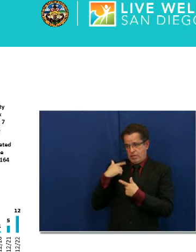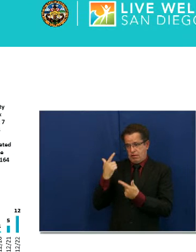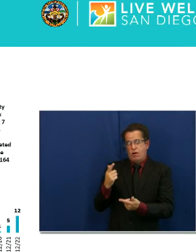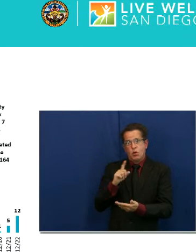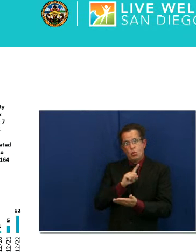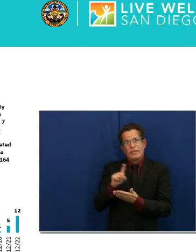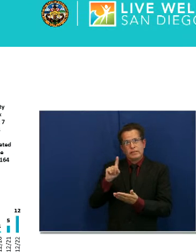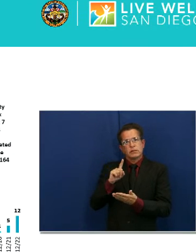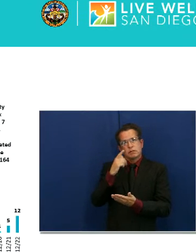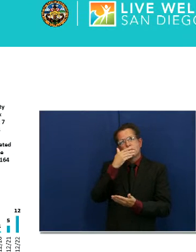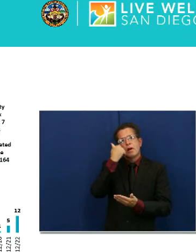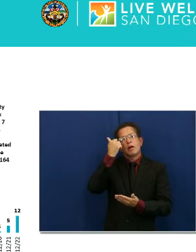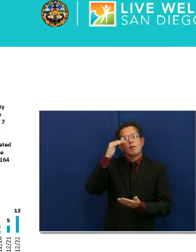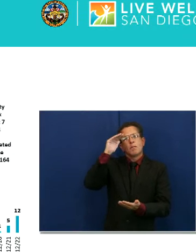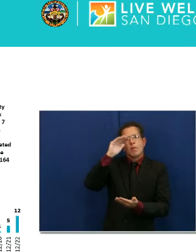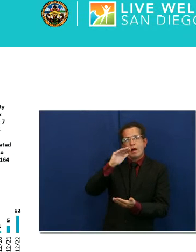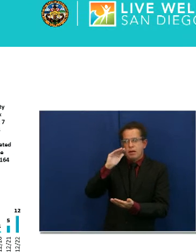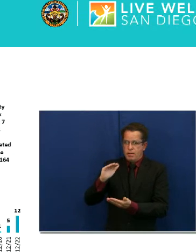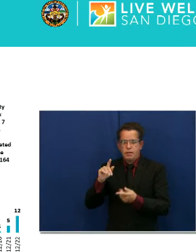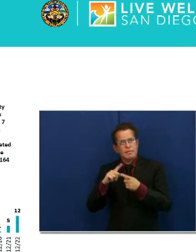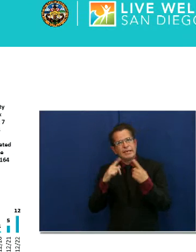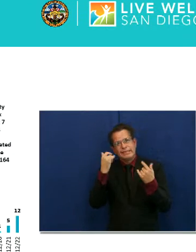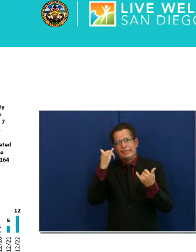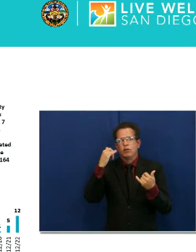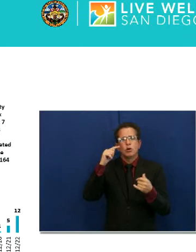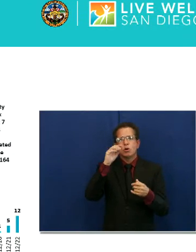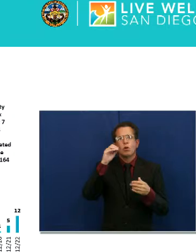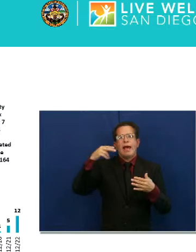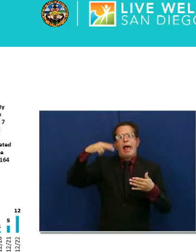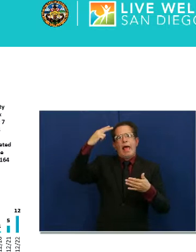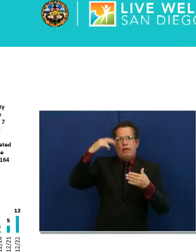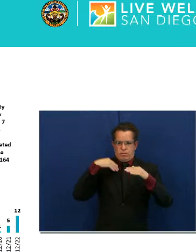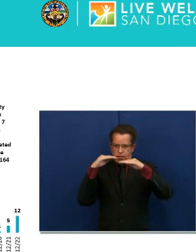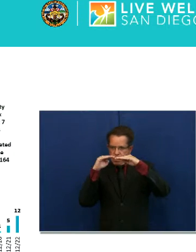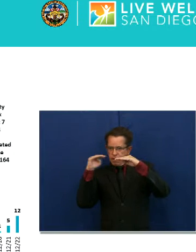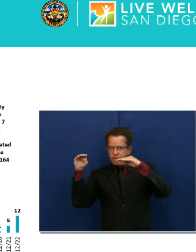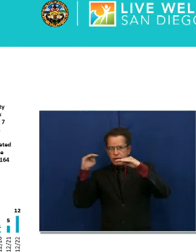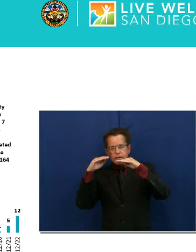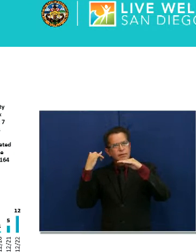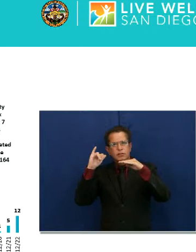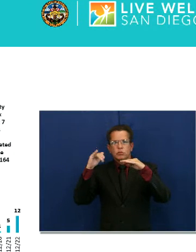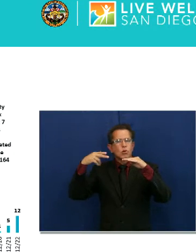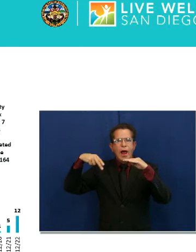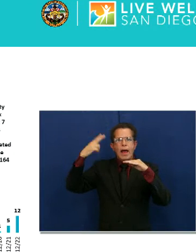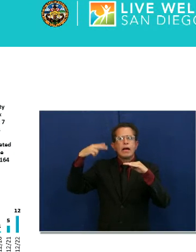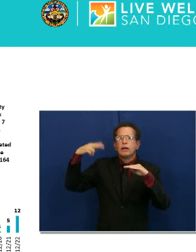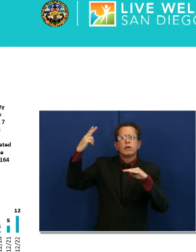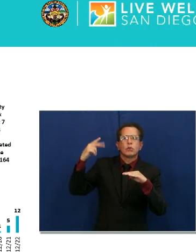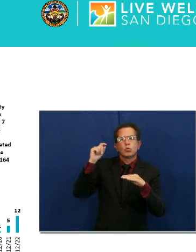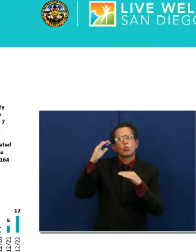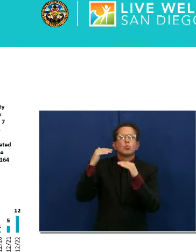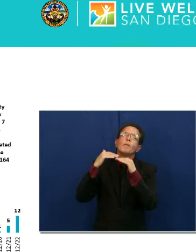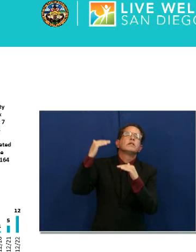of weeks, but still above the threshold for this particular metric.